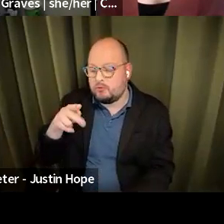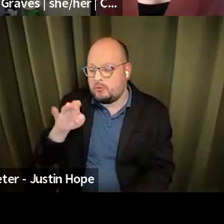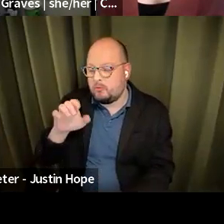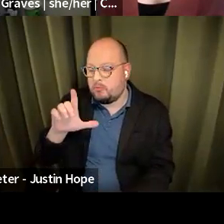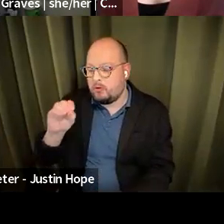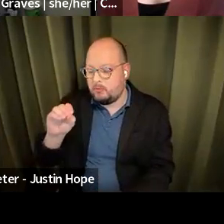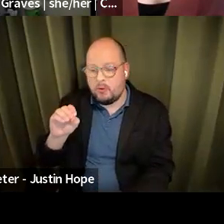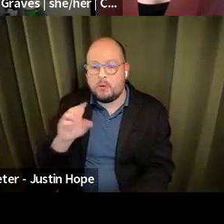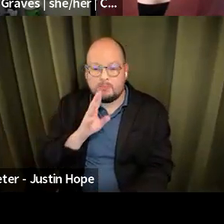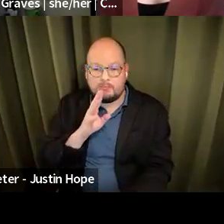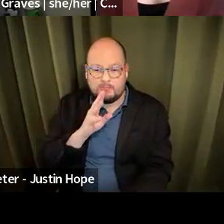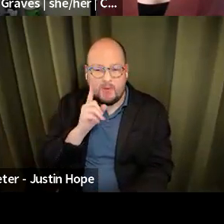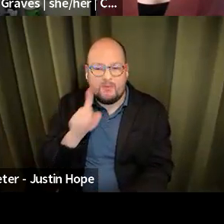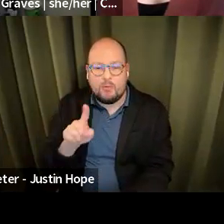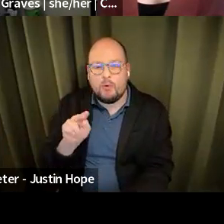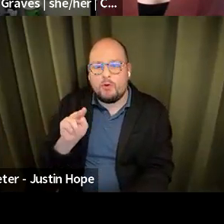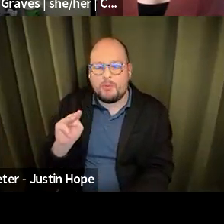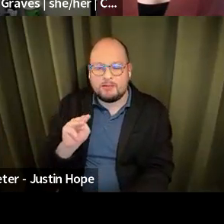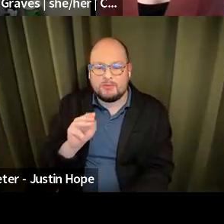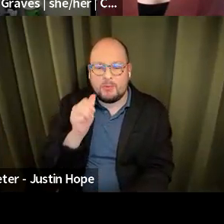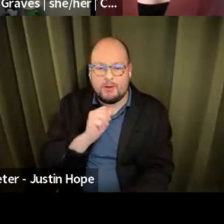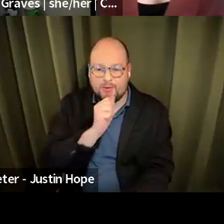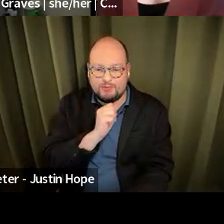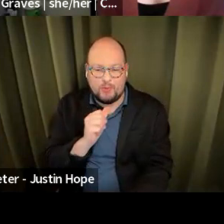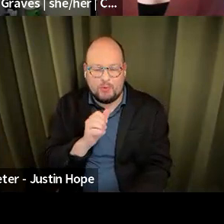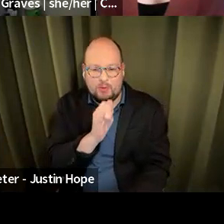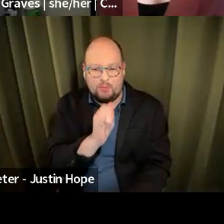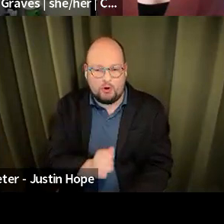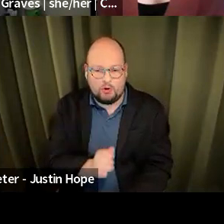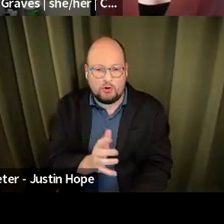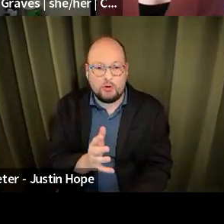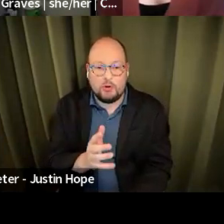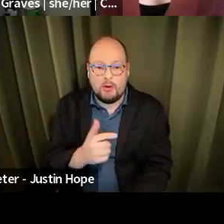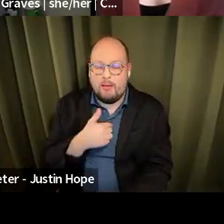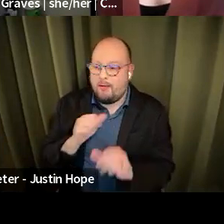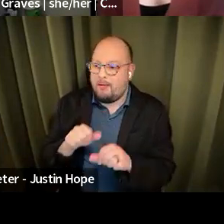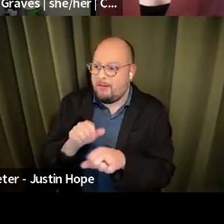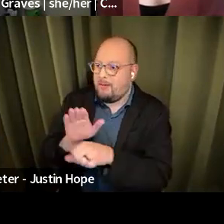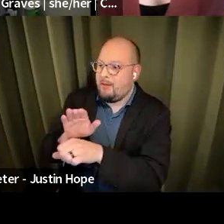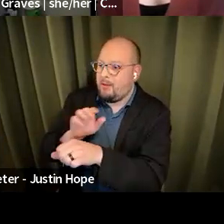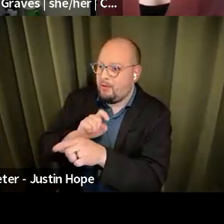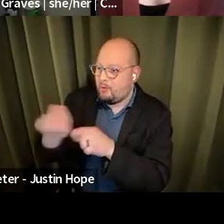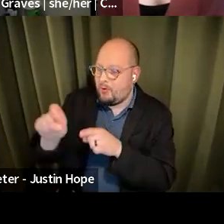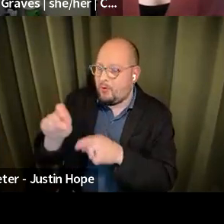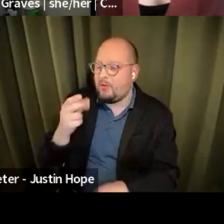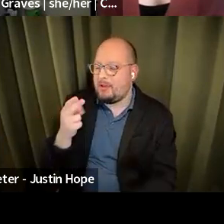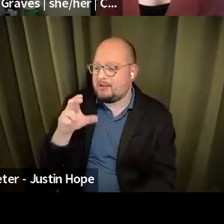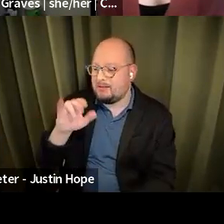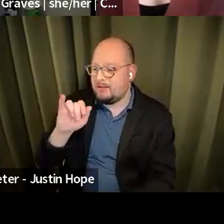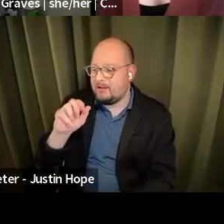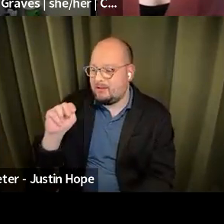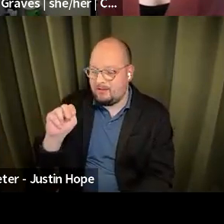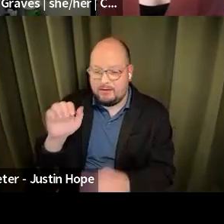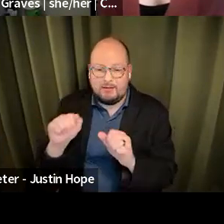New Mexico-Arizona border. We can't pick up the phone and call HCIN or Language Line and ask for a Zuni